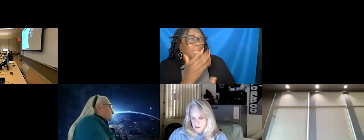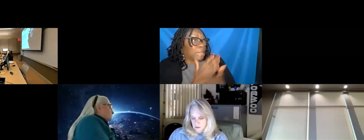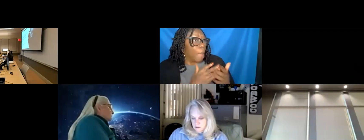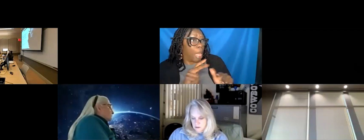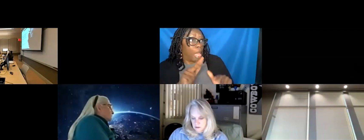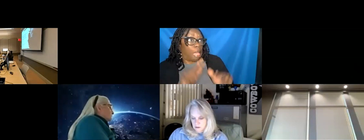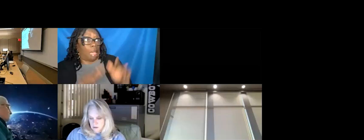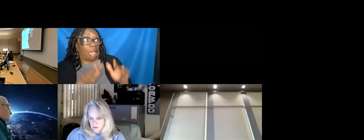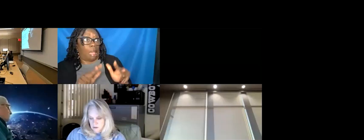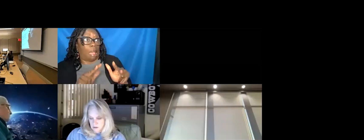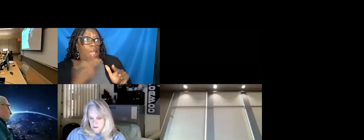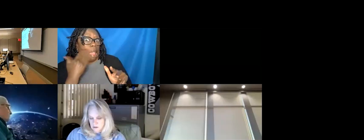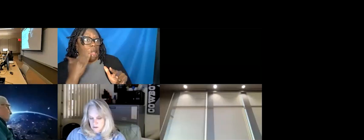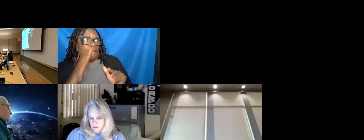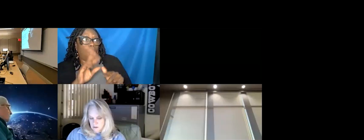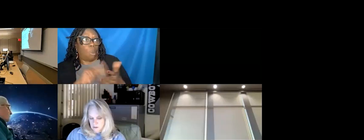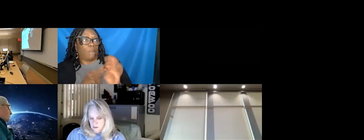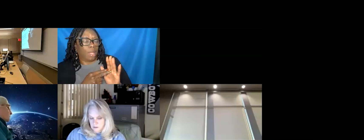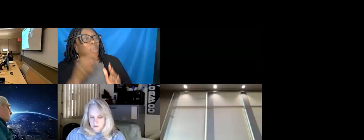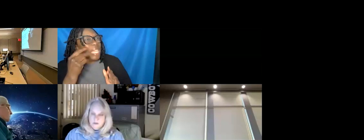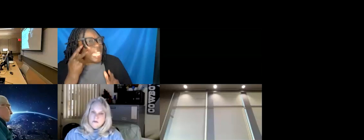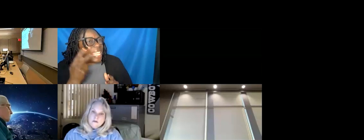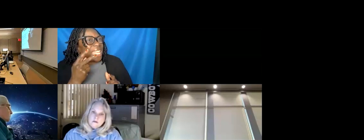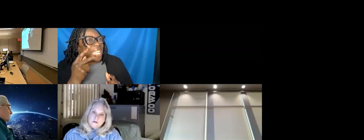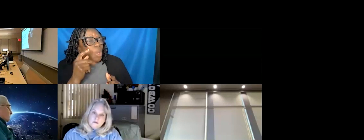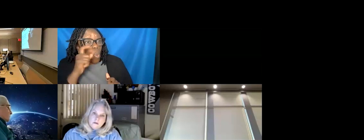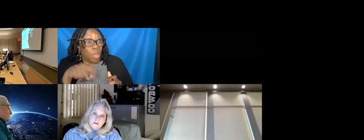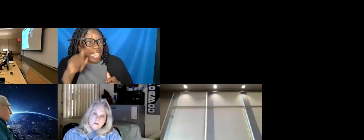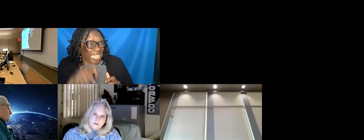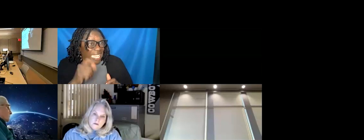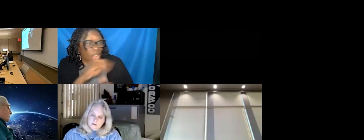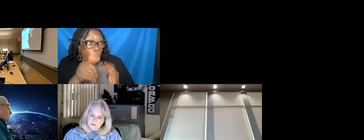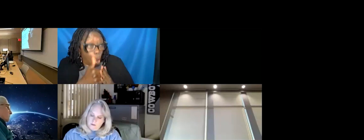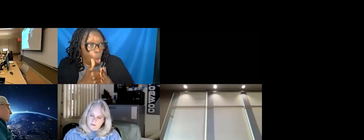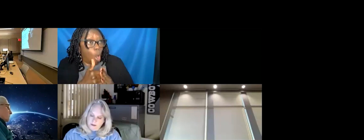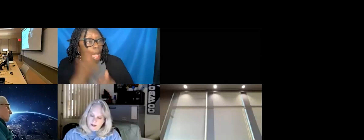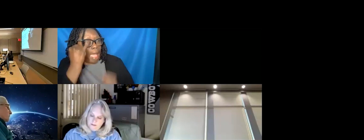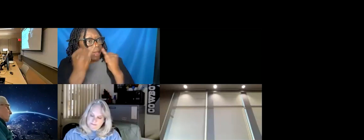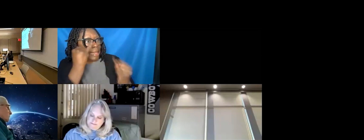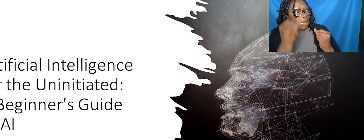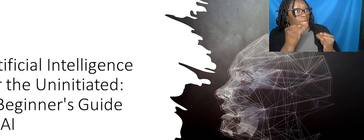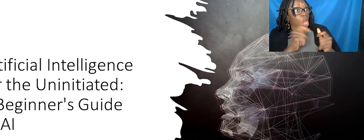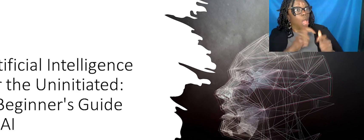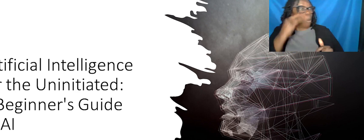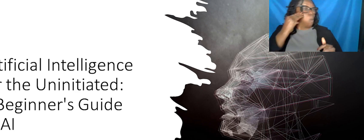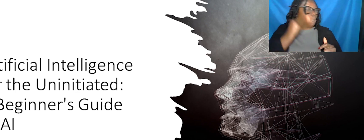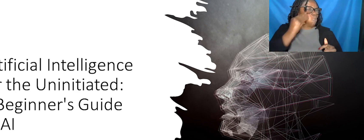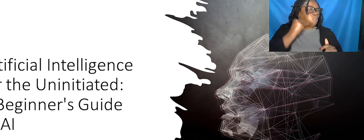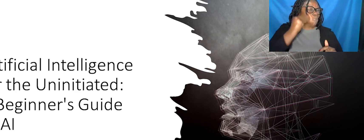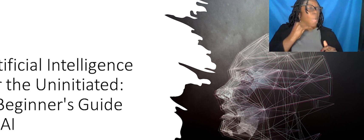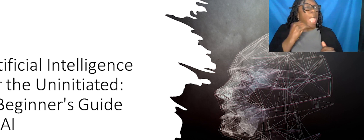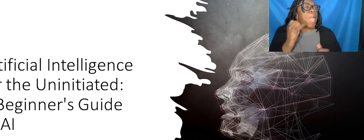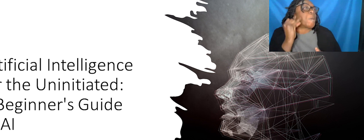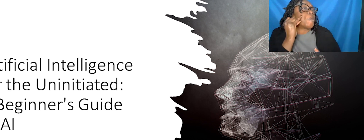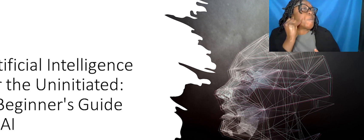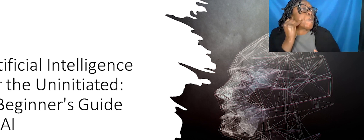And so we need voices from all of those different constituents that would really help out with the task force as well. So if you